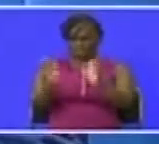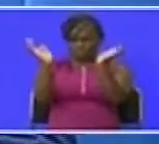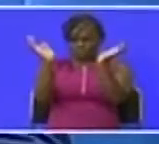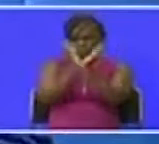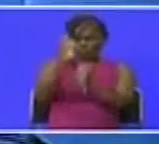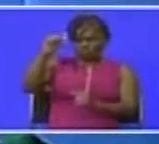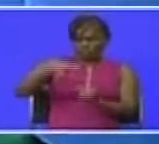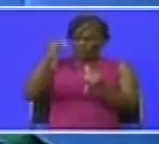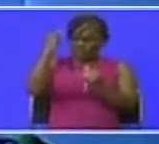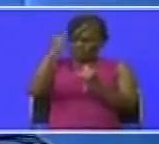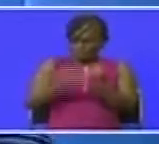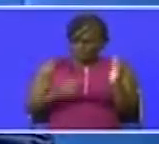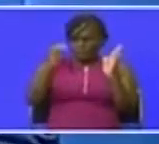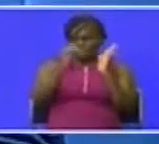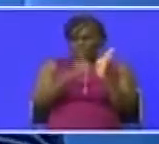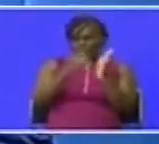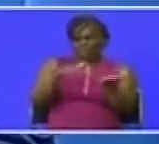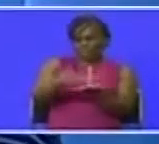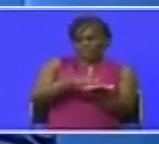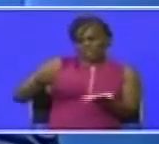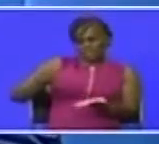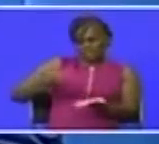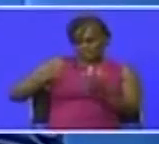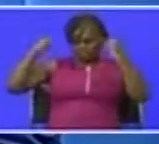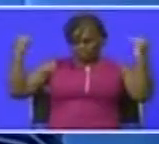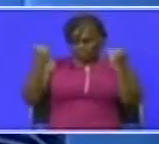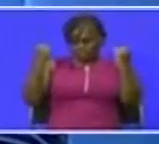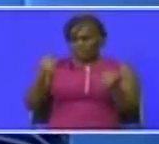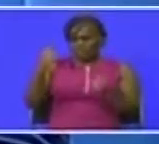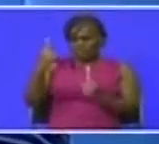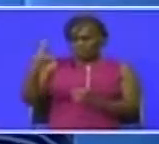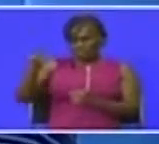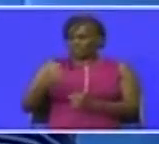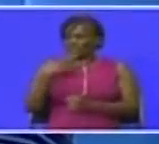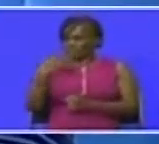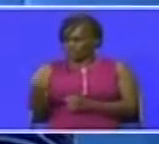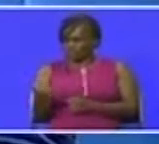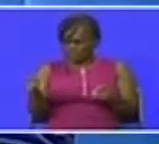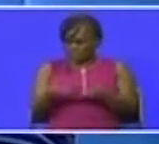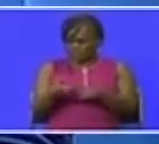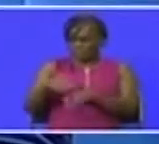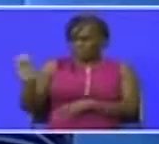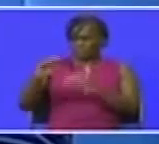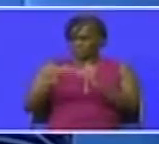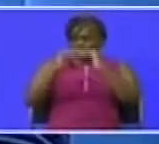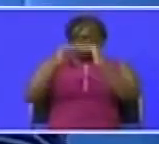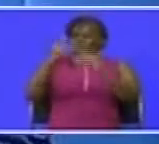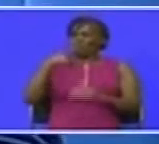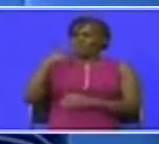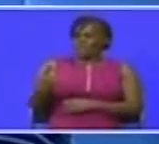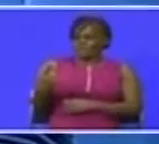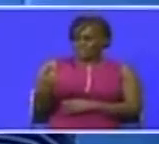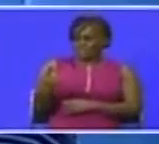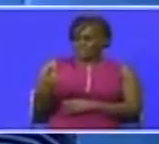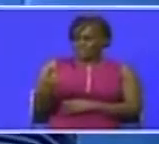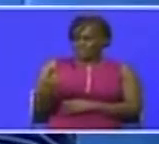today. In another final of the day, Machakos best Nancy Nzisa to victory in the 5,000 meters finals as Stephen Barasa qualified for the 100